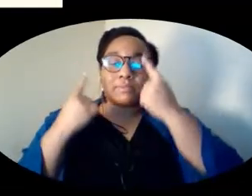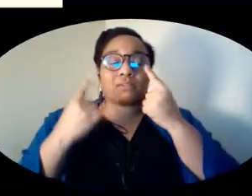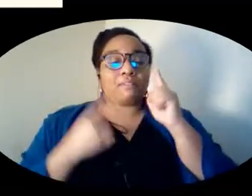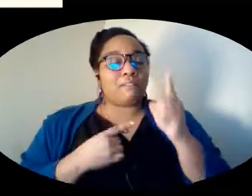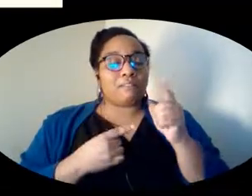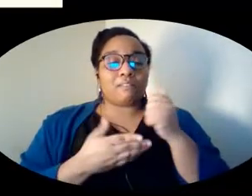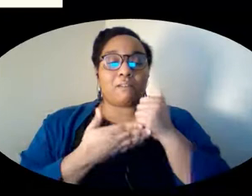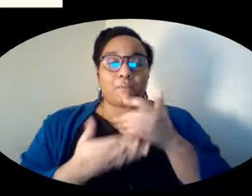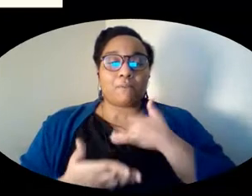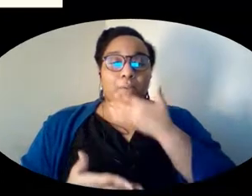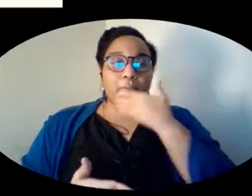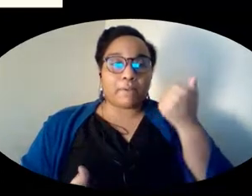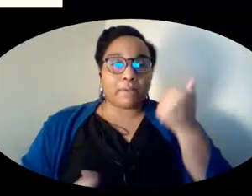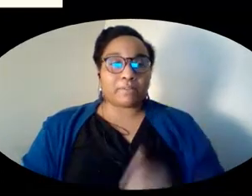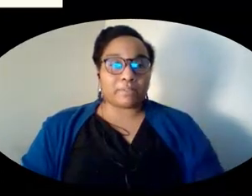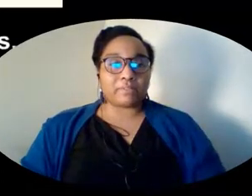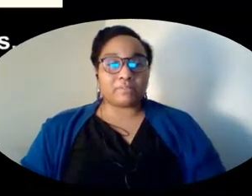better.